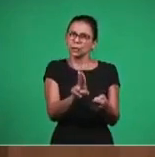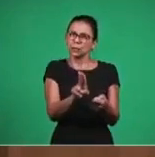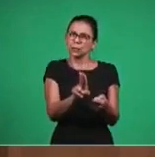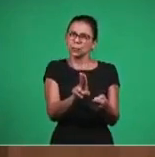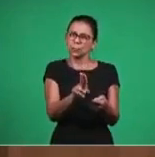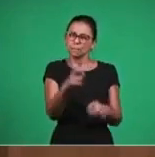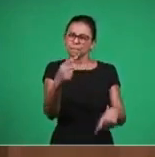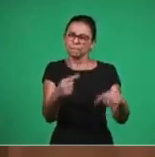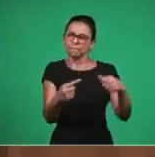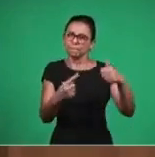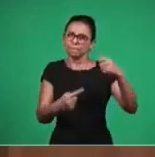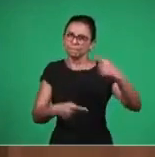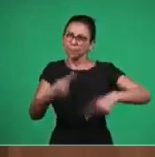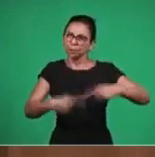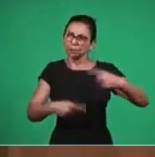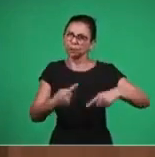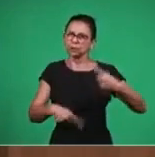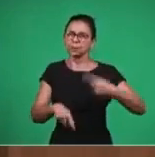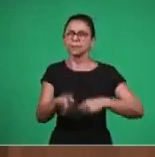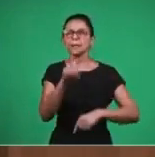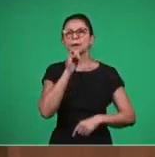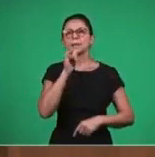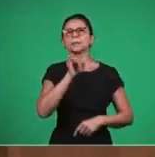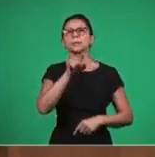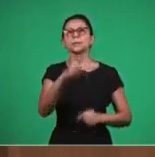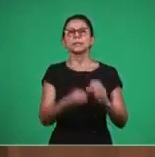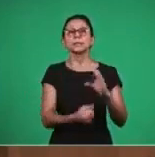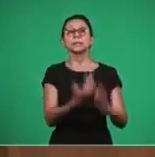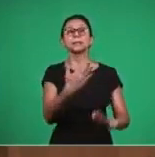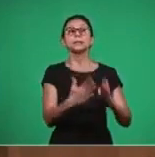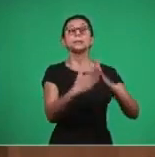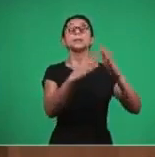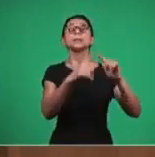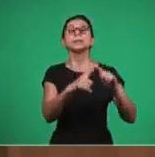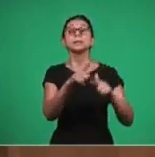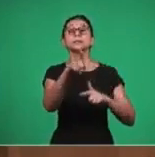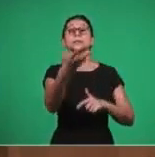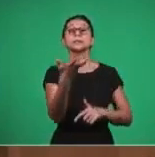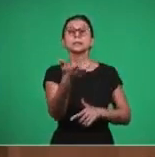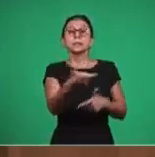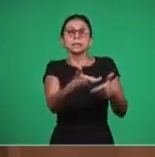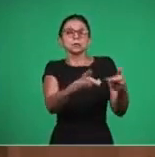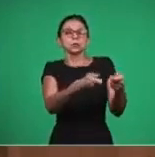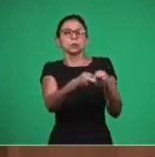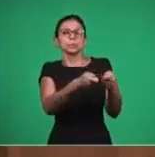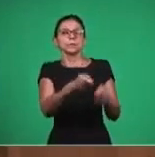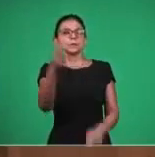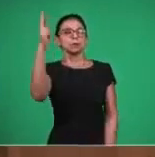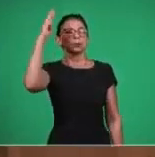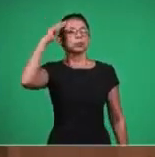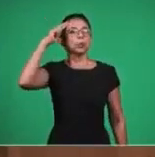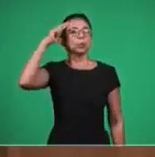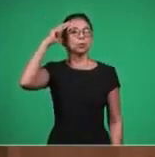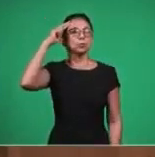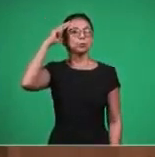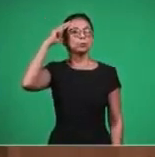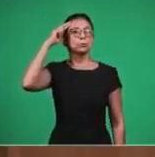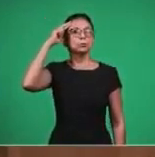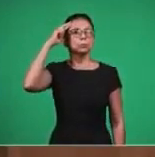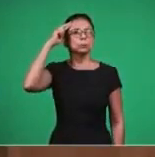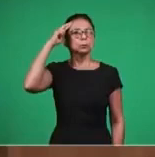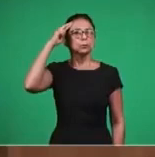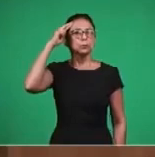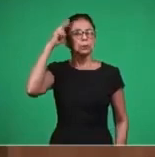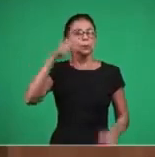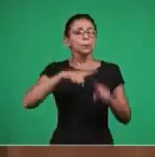control things in a political way. You have a church and you begin to gather people in order to dominate that people. You're being the owner of